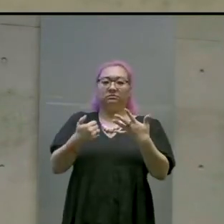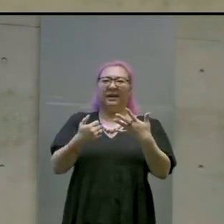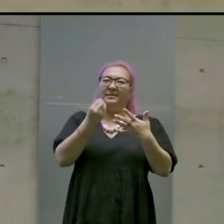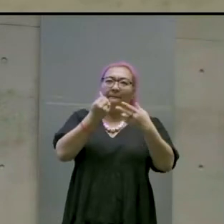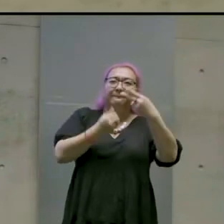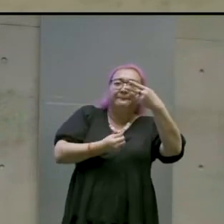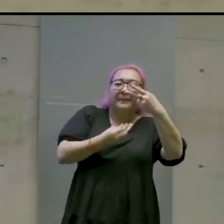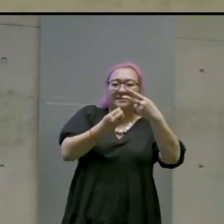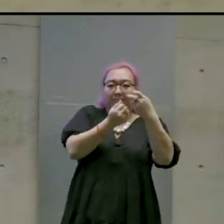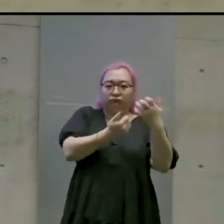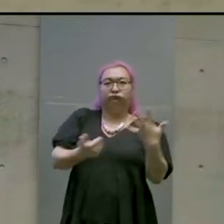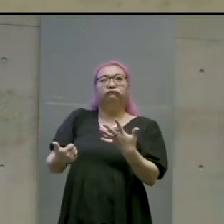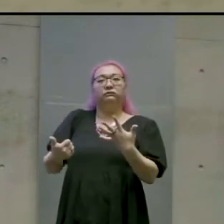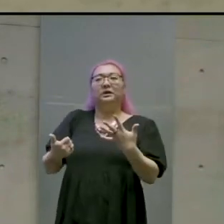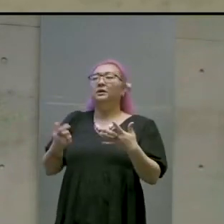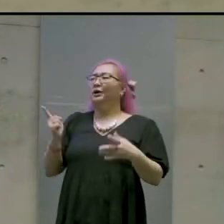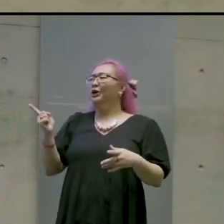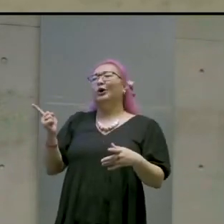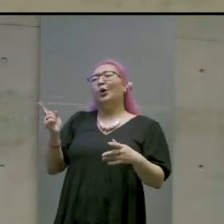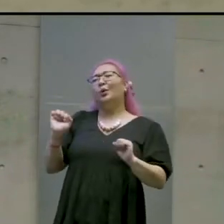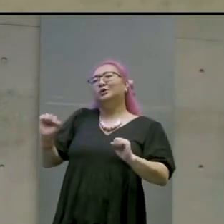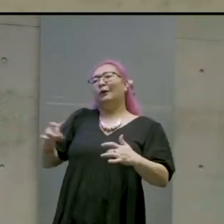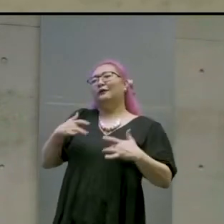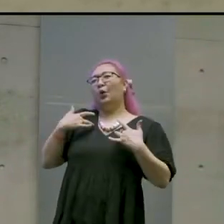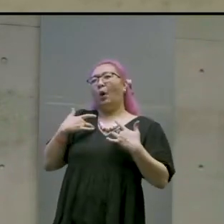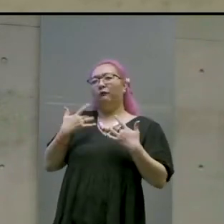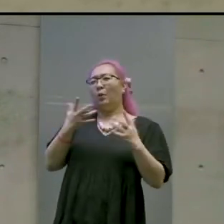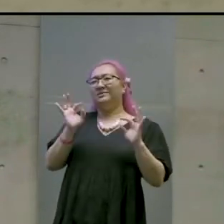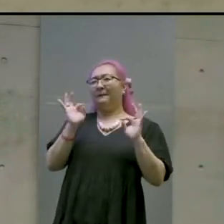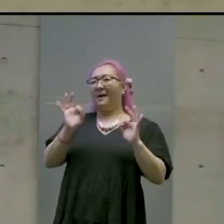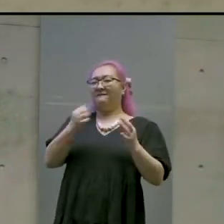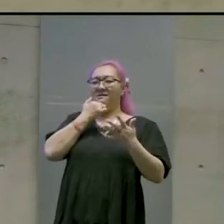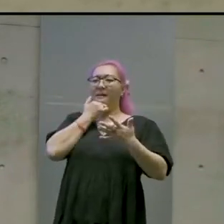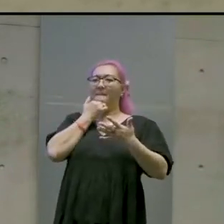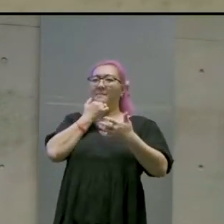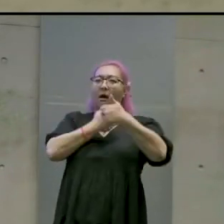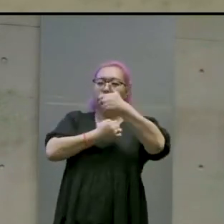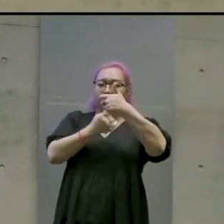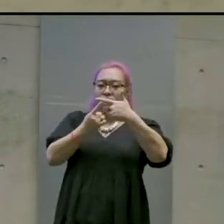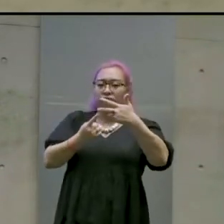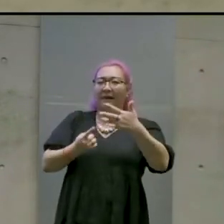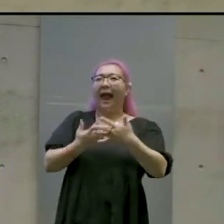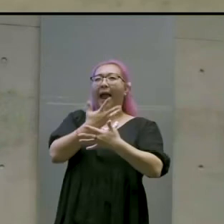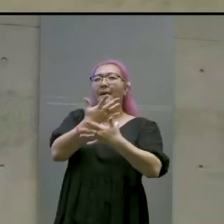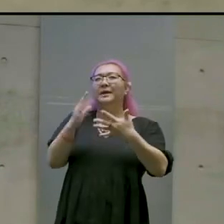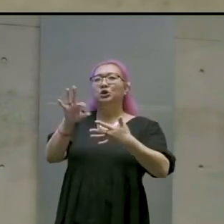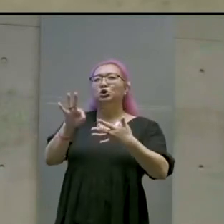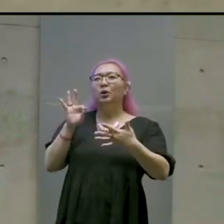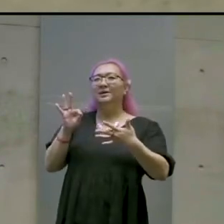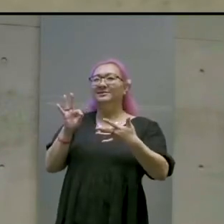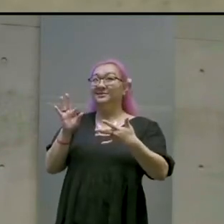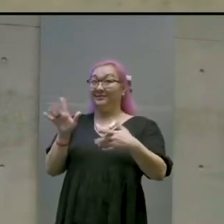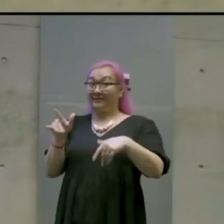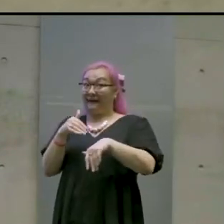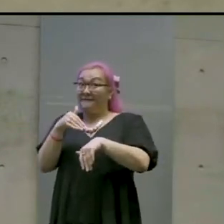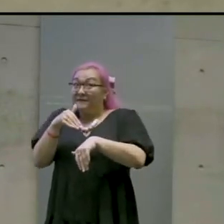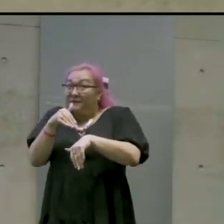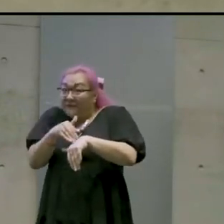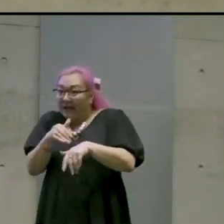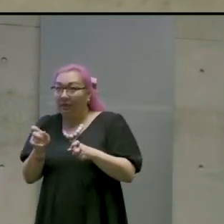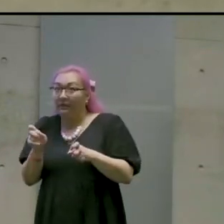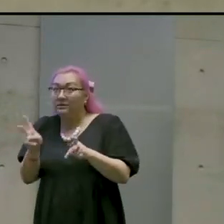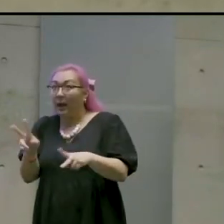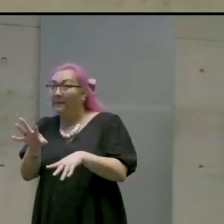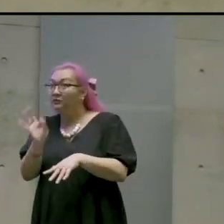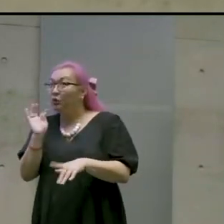what is an ideal number of options, and does that depend on the context, the type of choice? Gosh, that's great. I